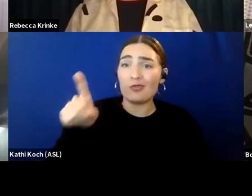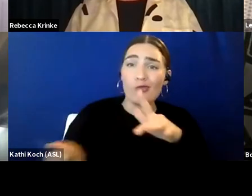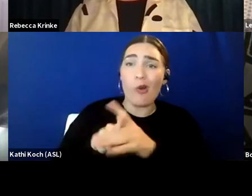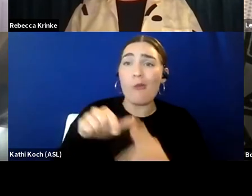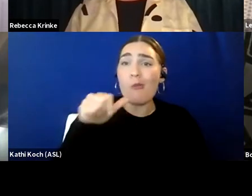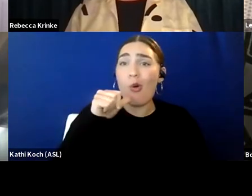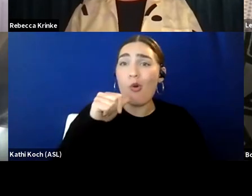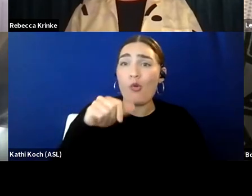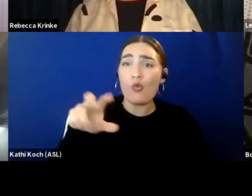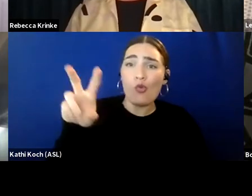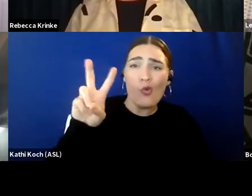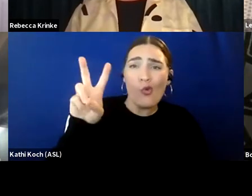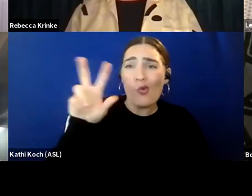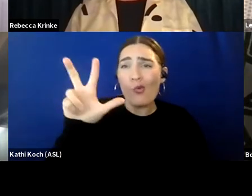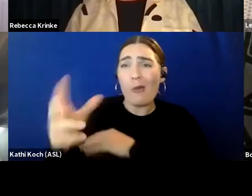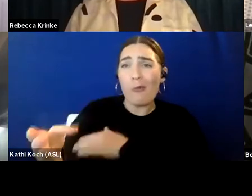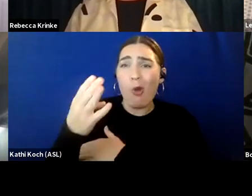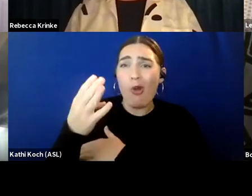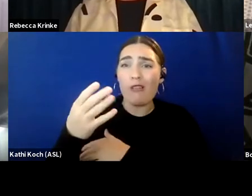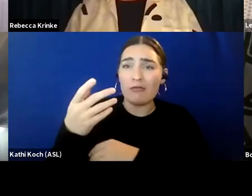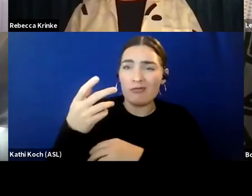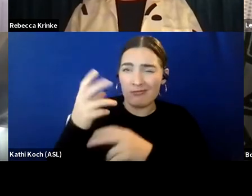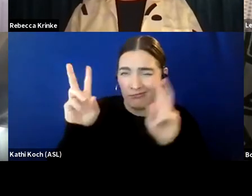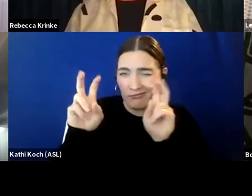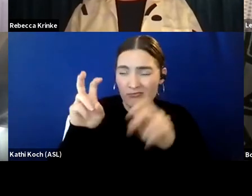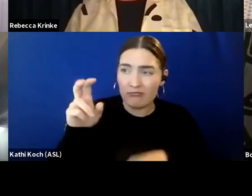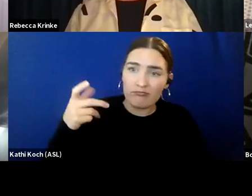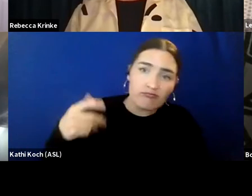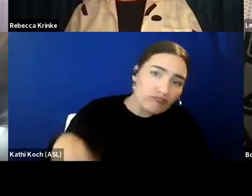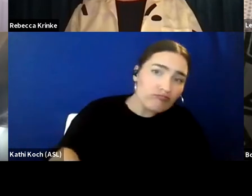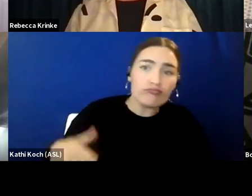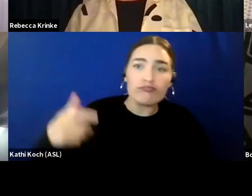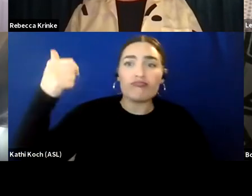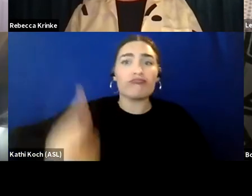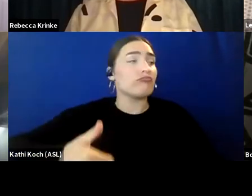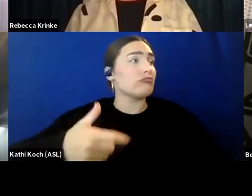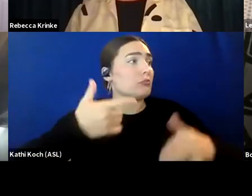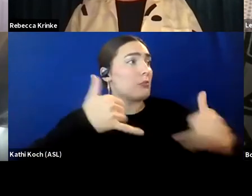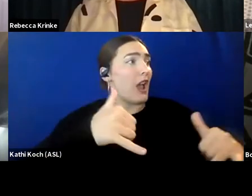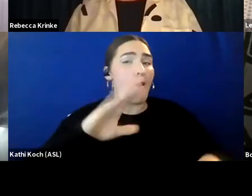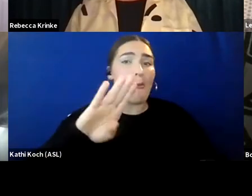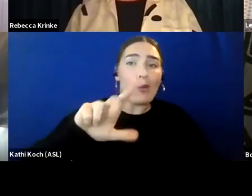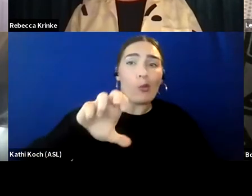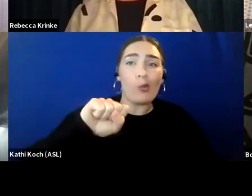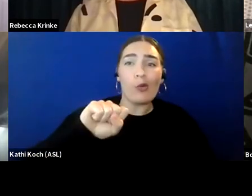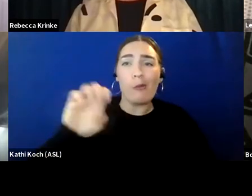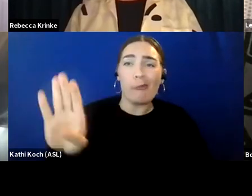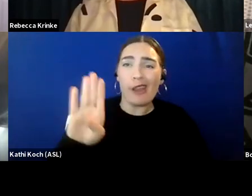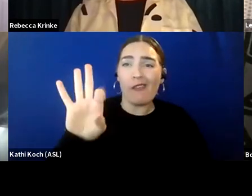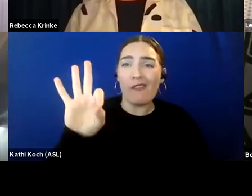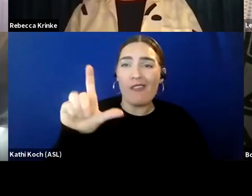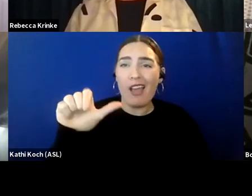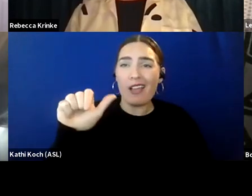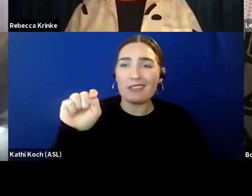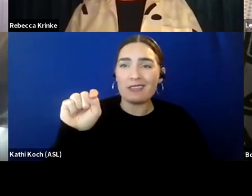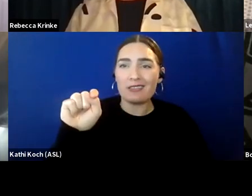with musicians he never met, and you know, we're gonna play a blues in B flat. And they